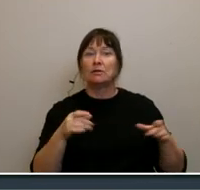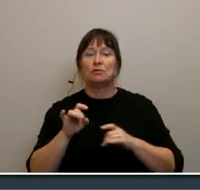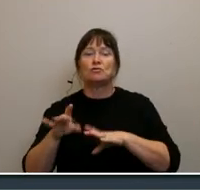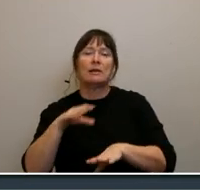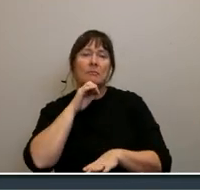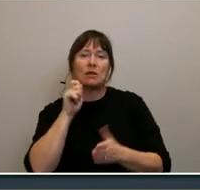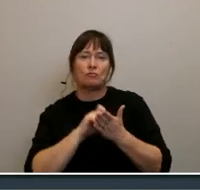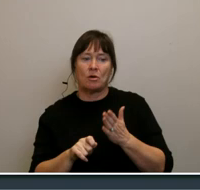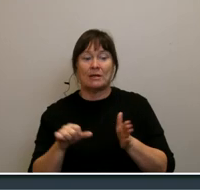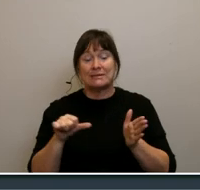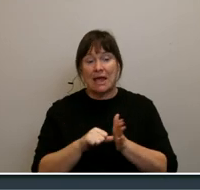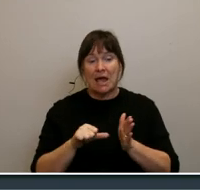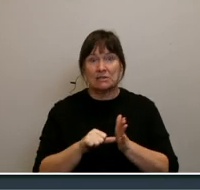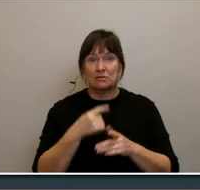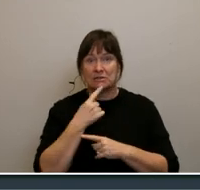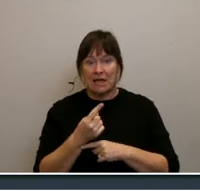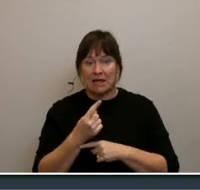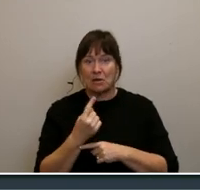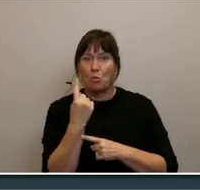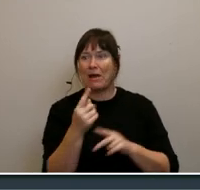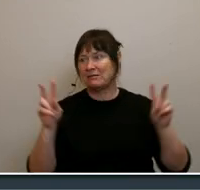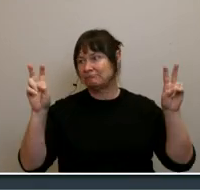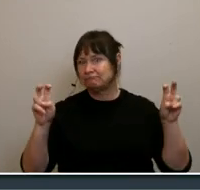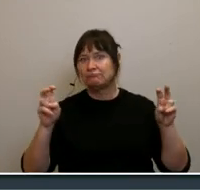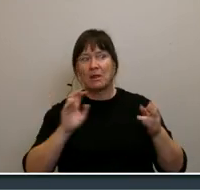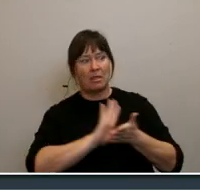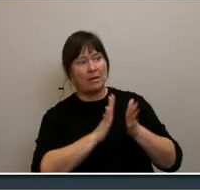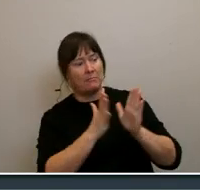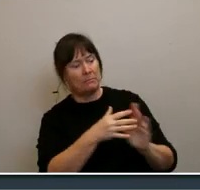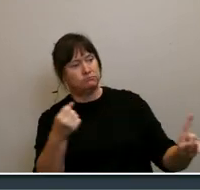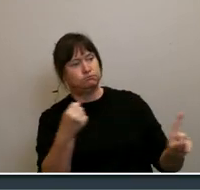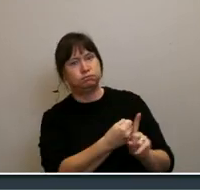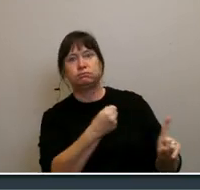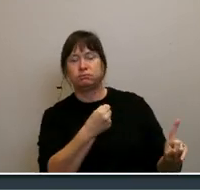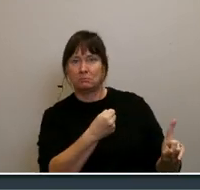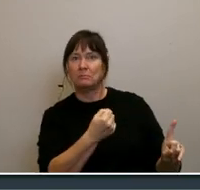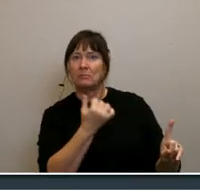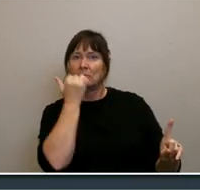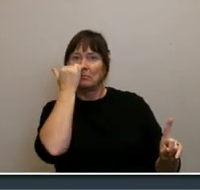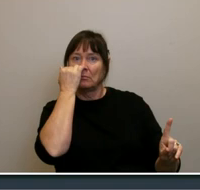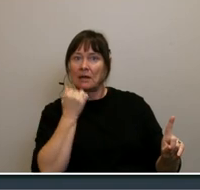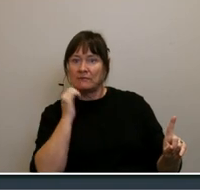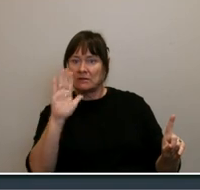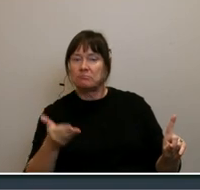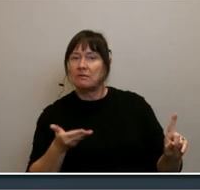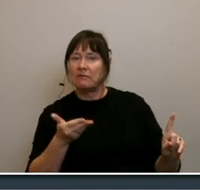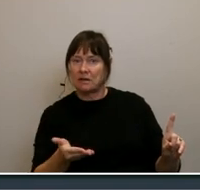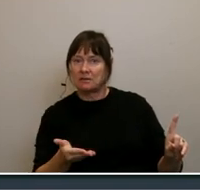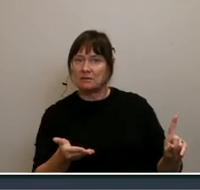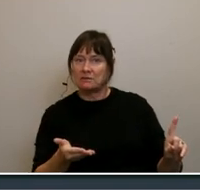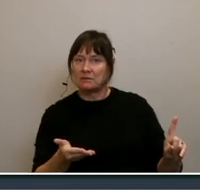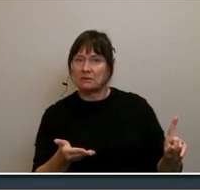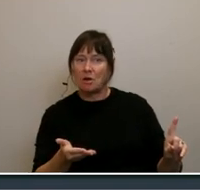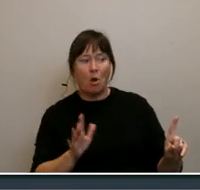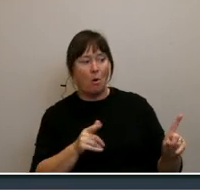following. It is difficult to characterise in a single phrase the devastation that the plausible evidence presented in this proceeding forecasts